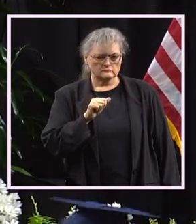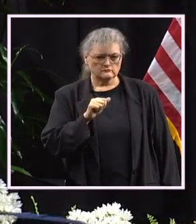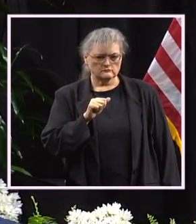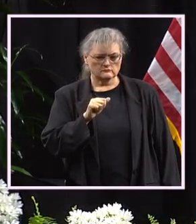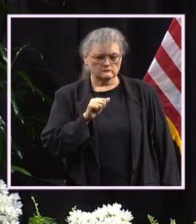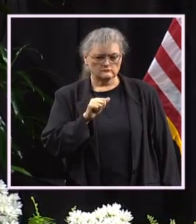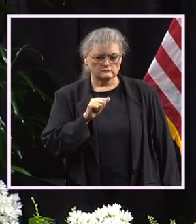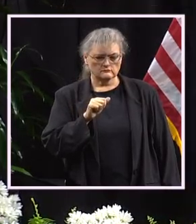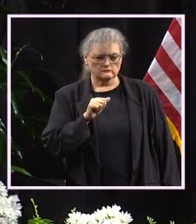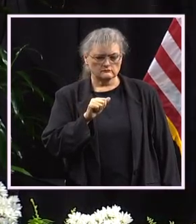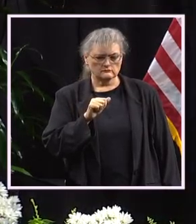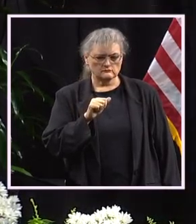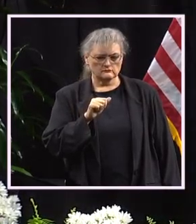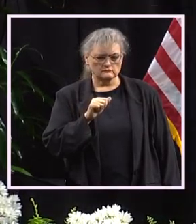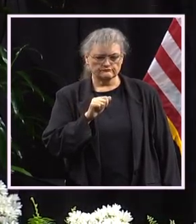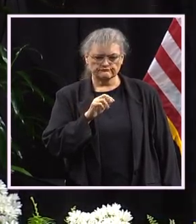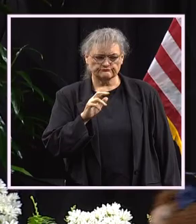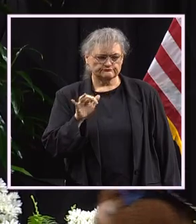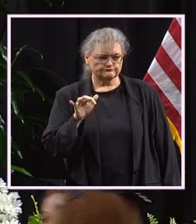Julia del Bosque.